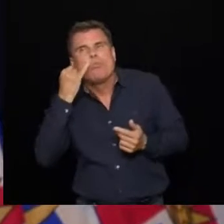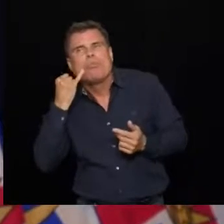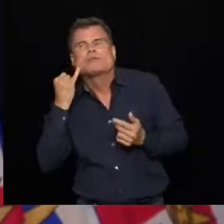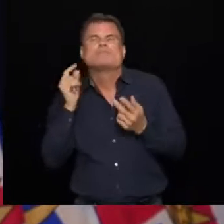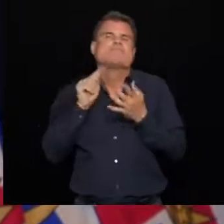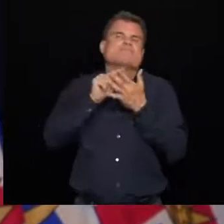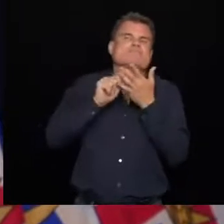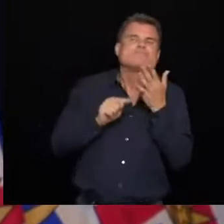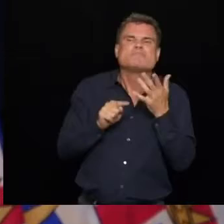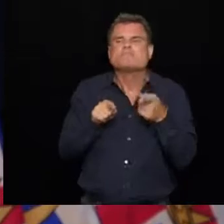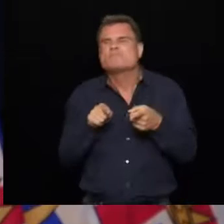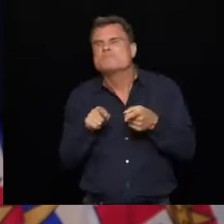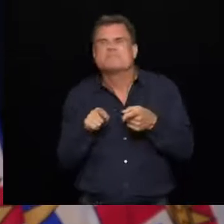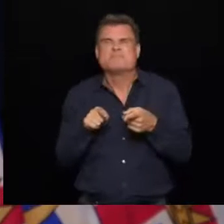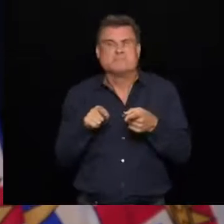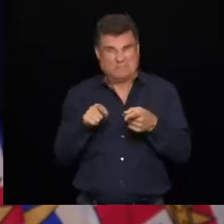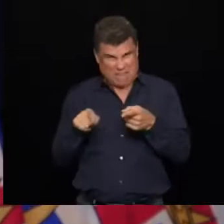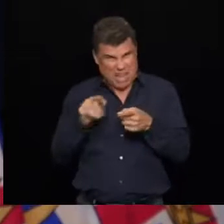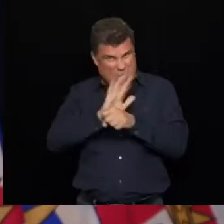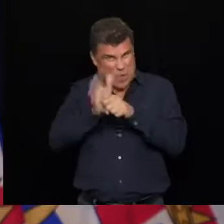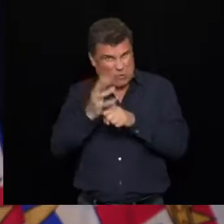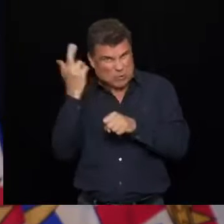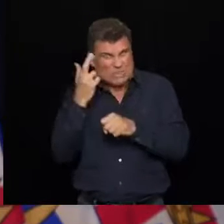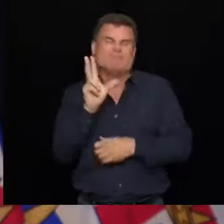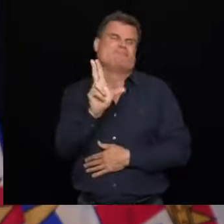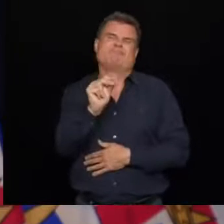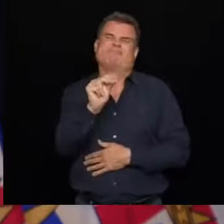Next question is from Brenna Owen, Canadian Press.